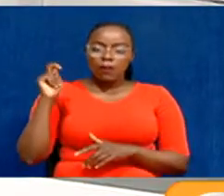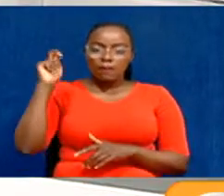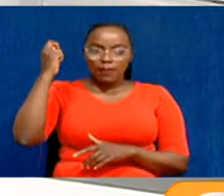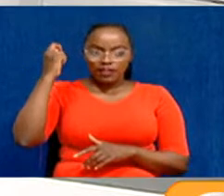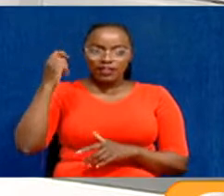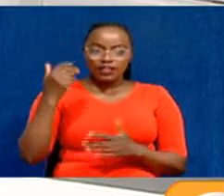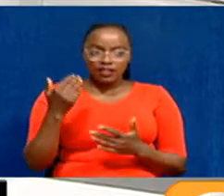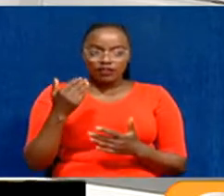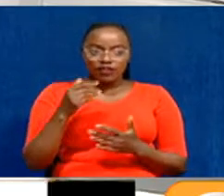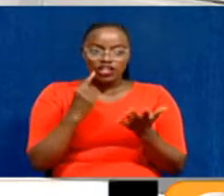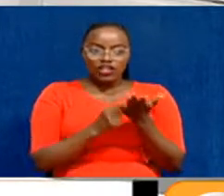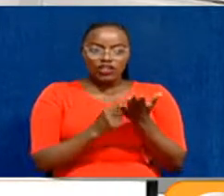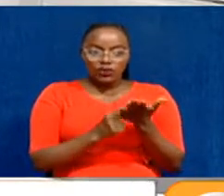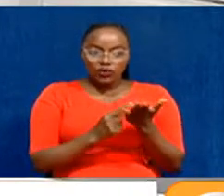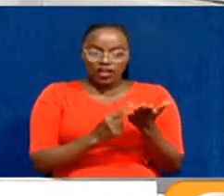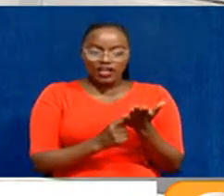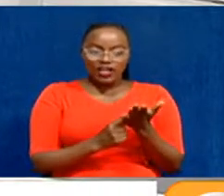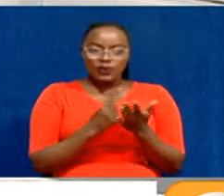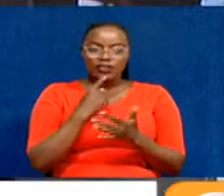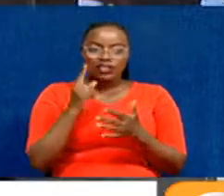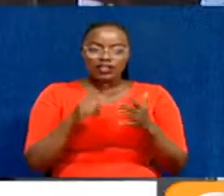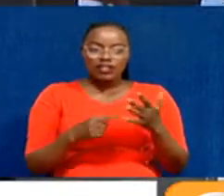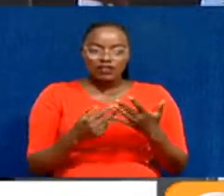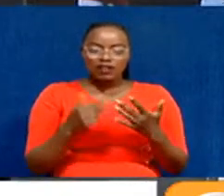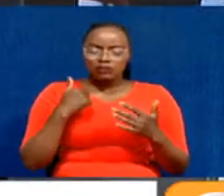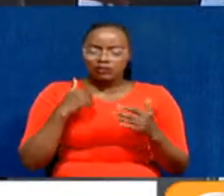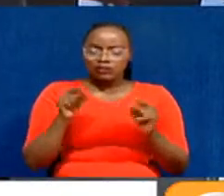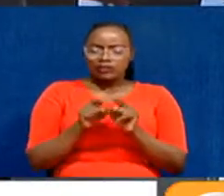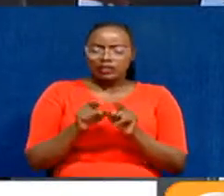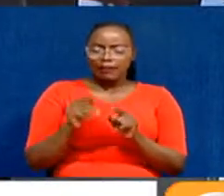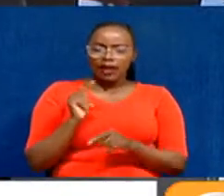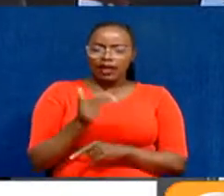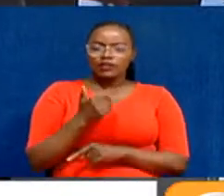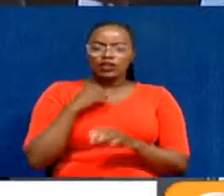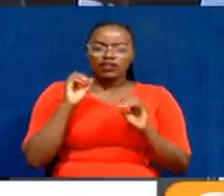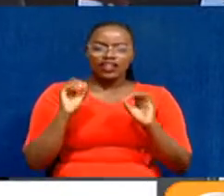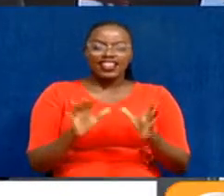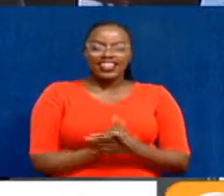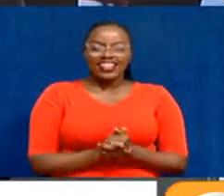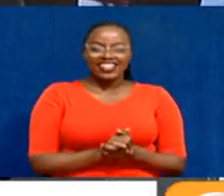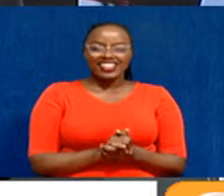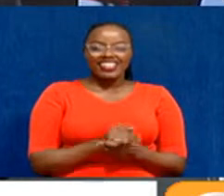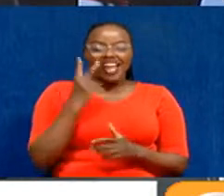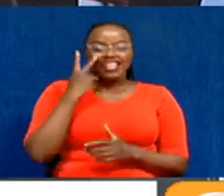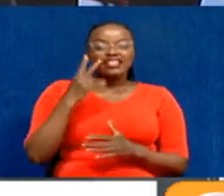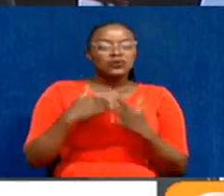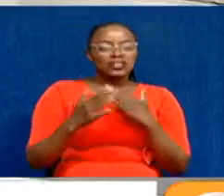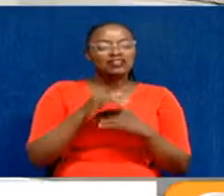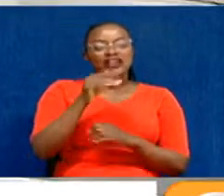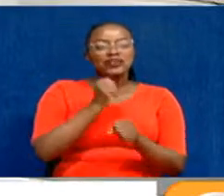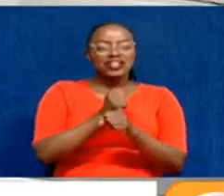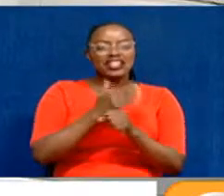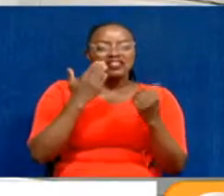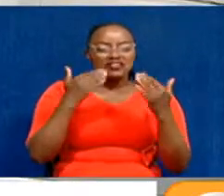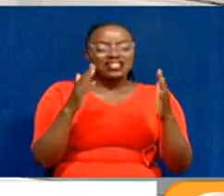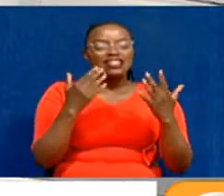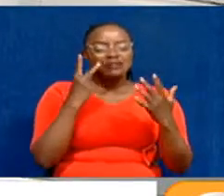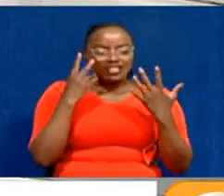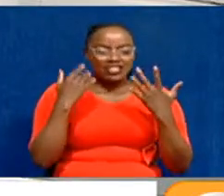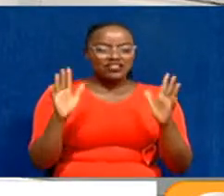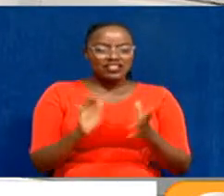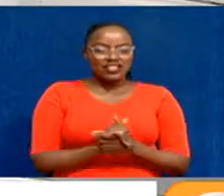president, Uganda will just say, me too. Wow. I see what you did